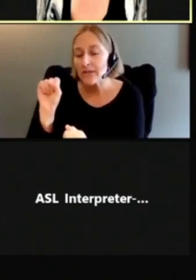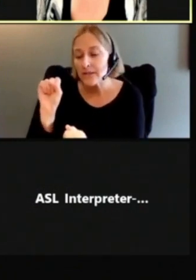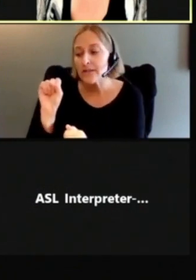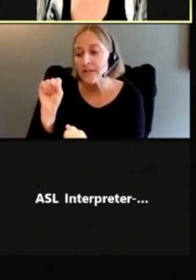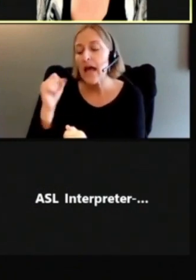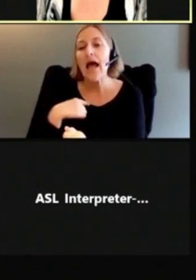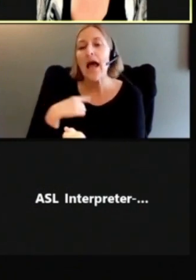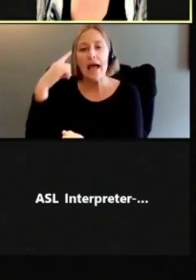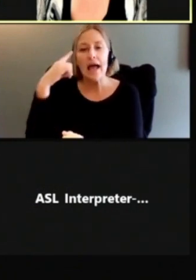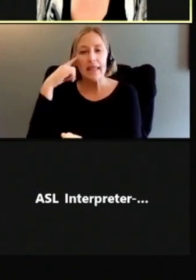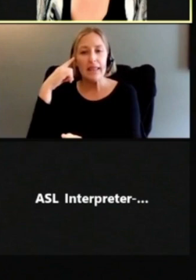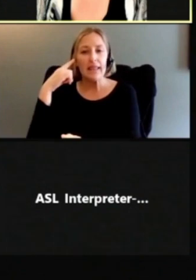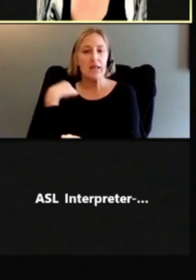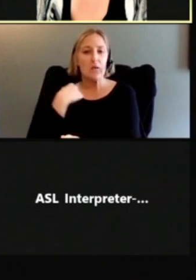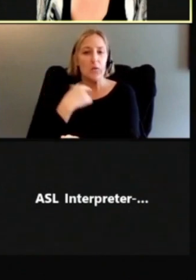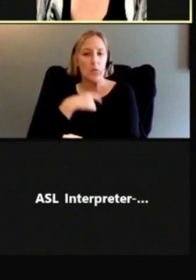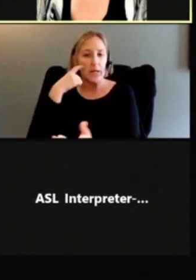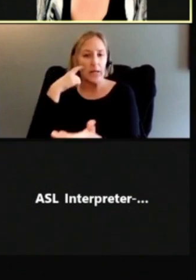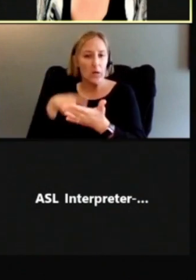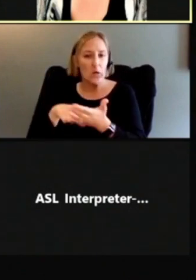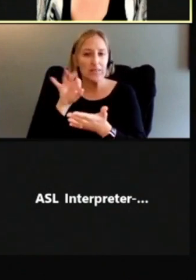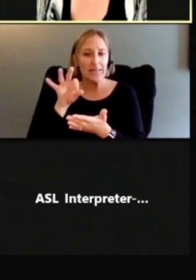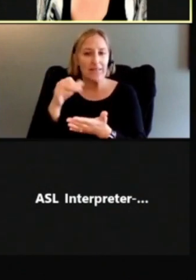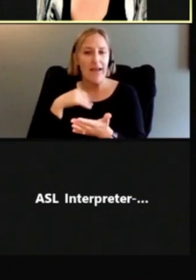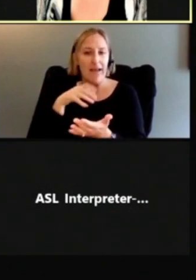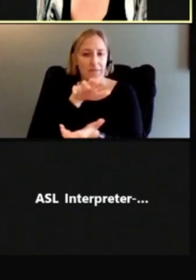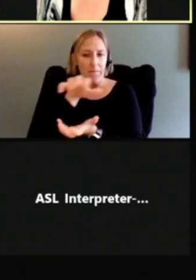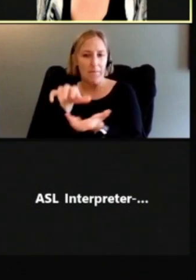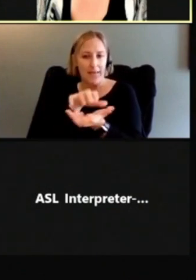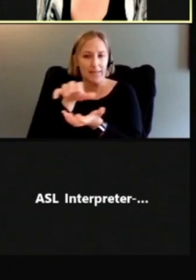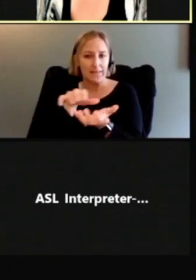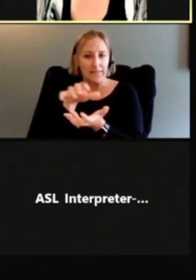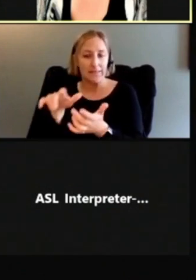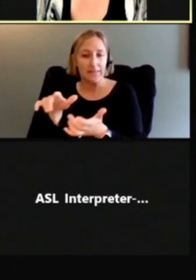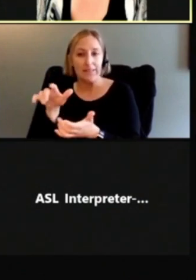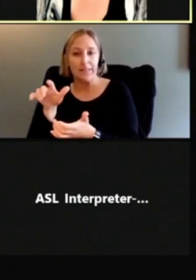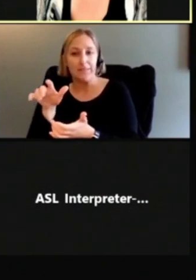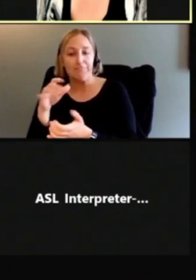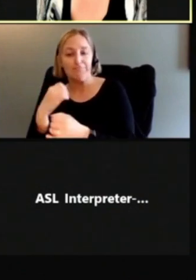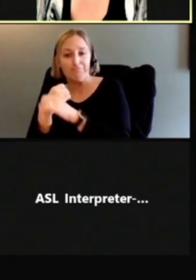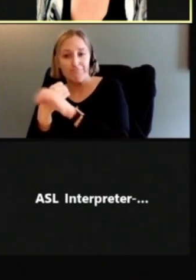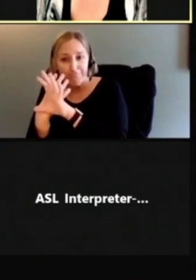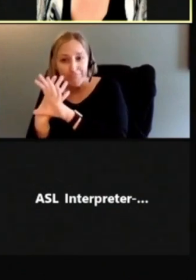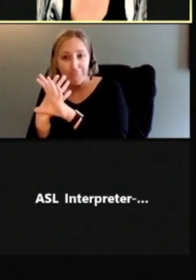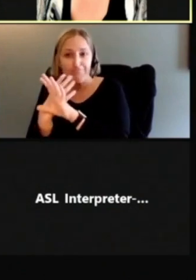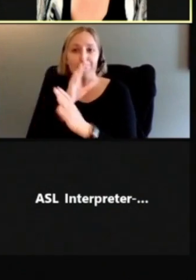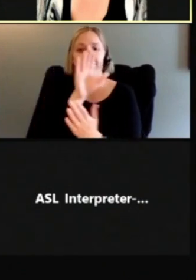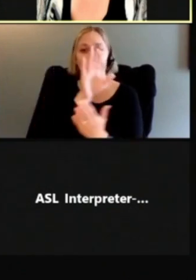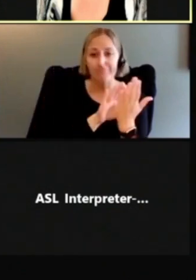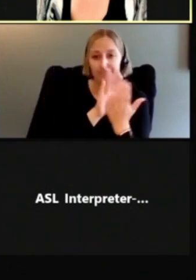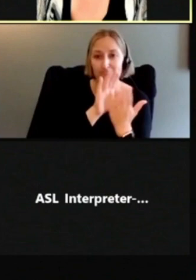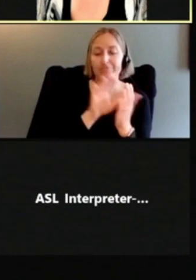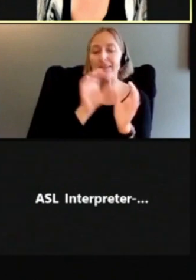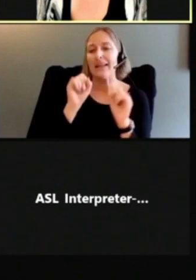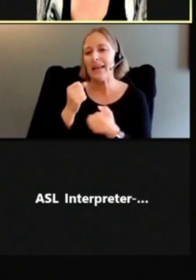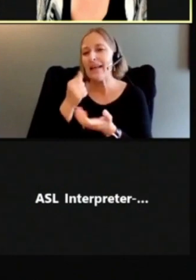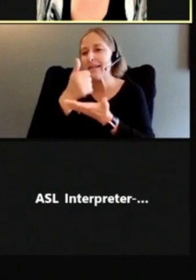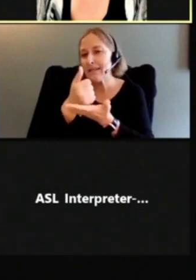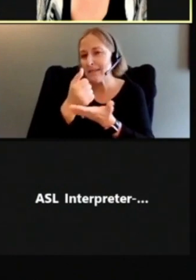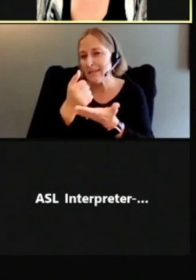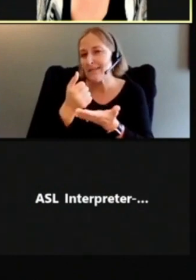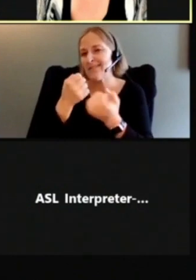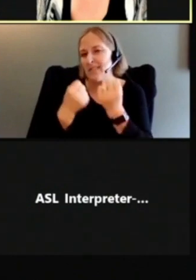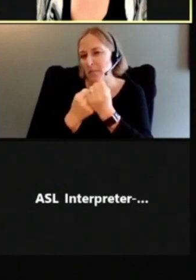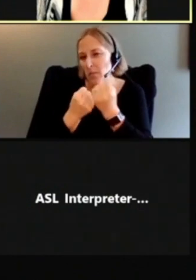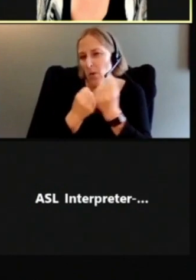that having a blend of both is really supportive in the learning process. But there are certainly some people who